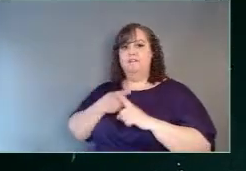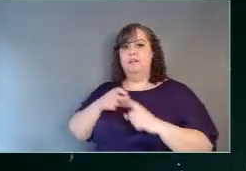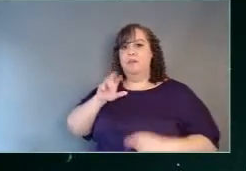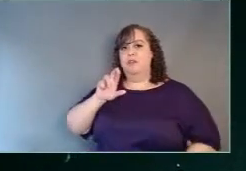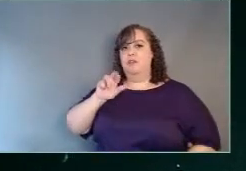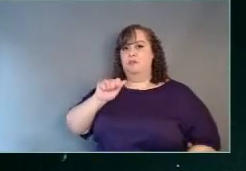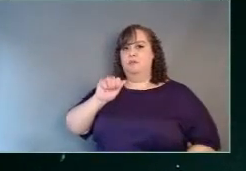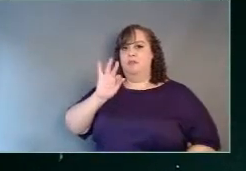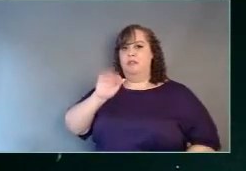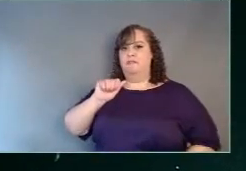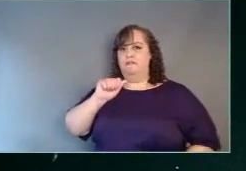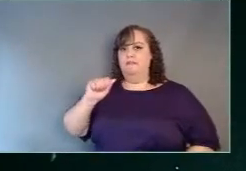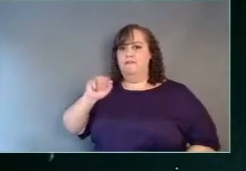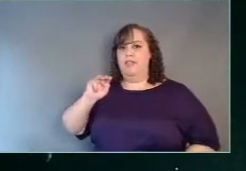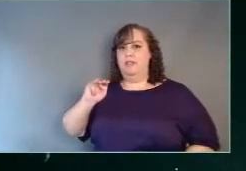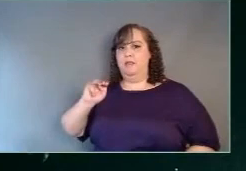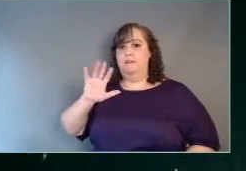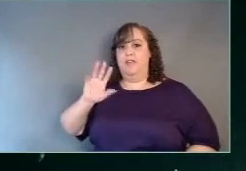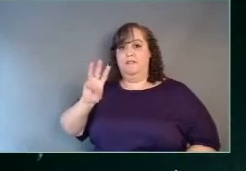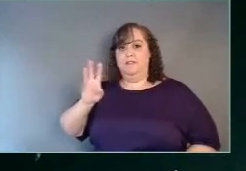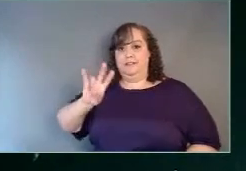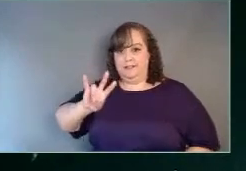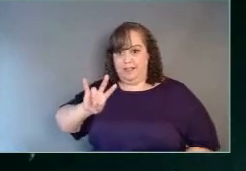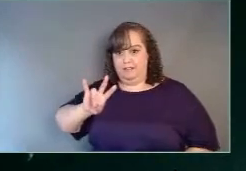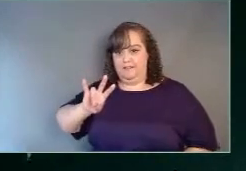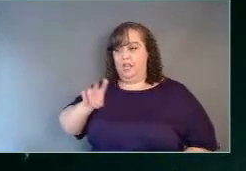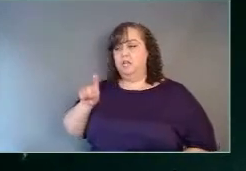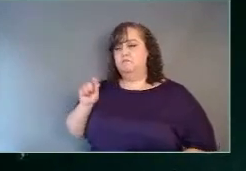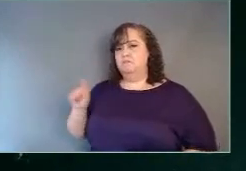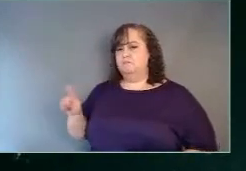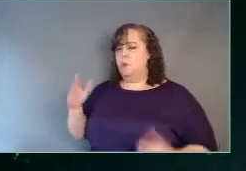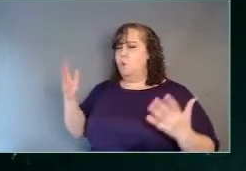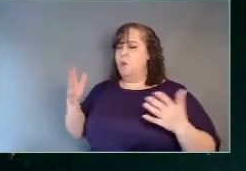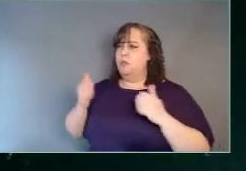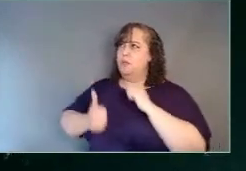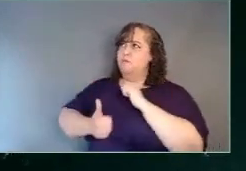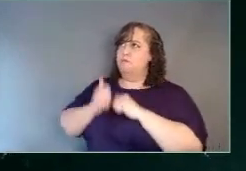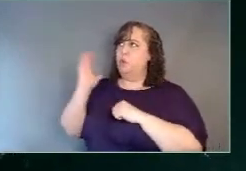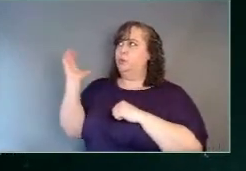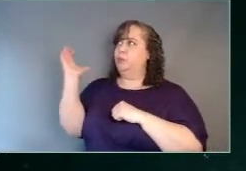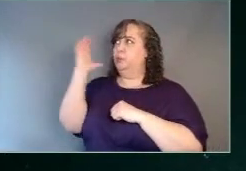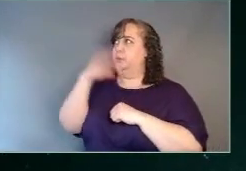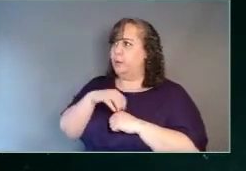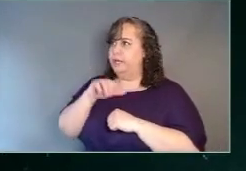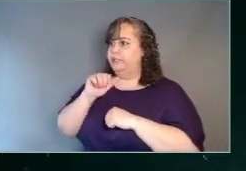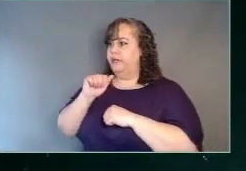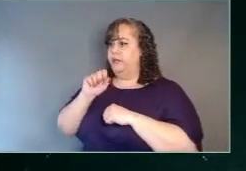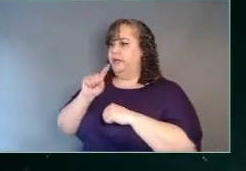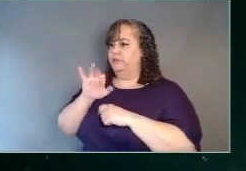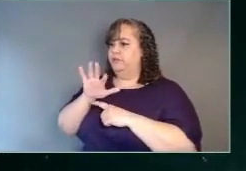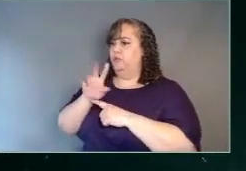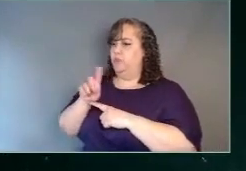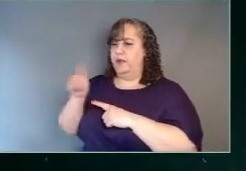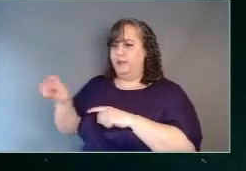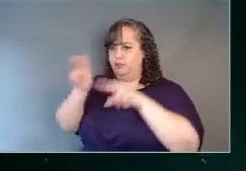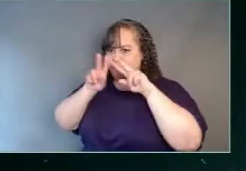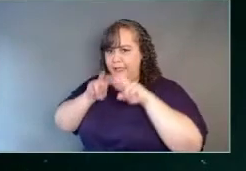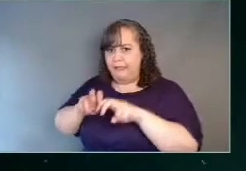RAFFAM567, and it asks, what is the most strange asteroid that has been analyzed?